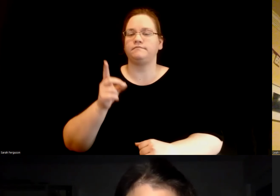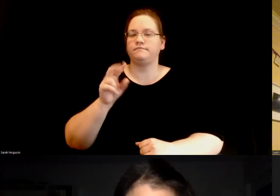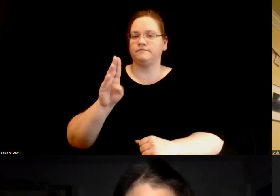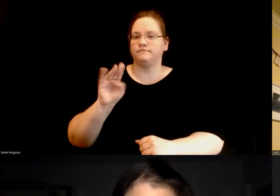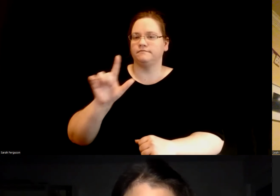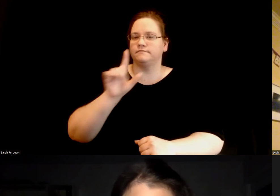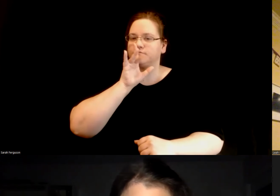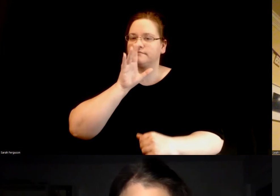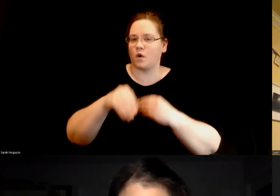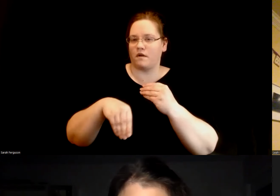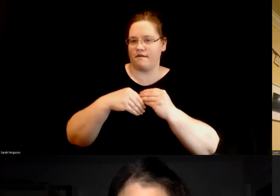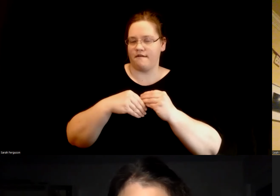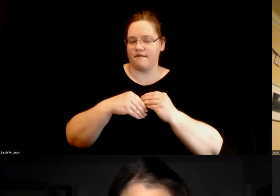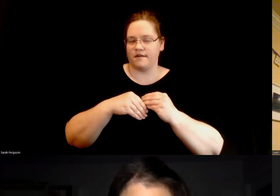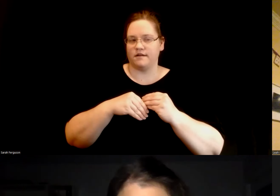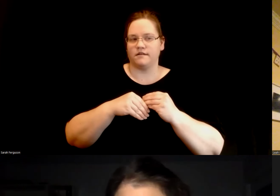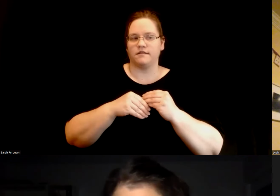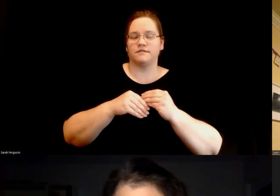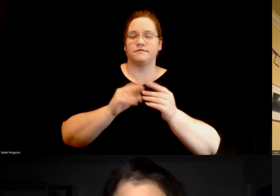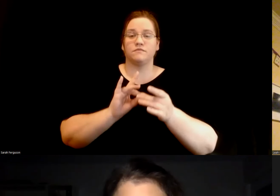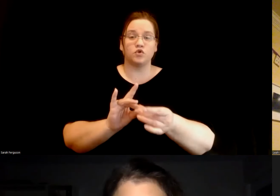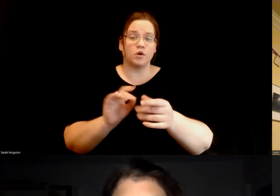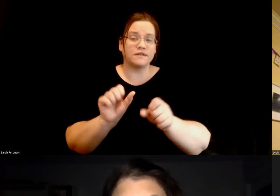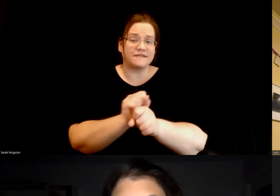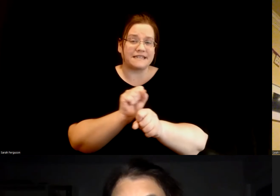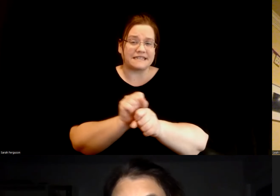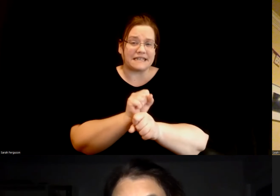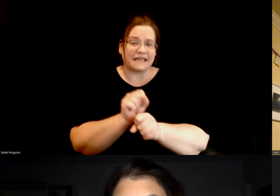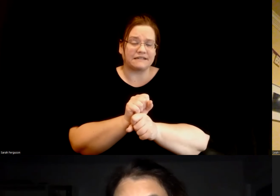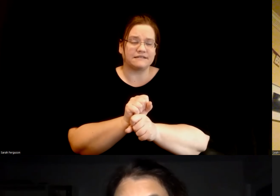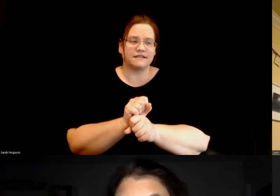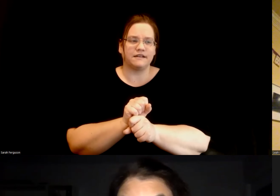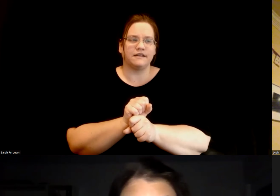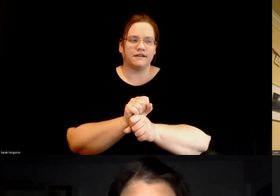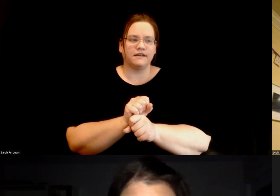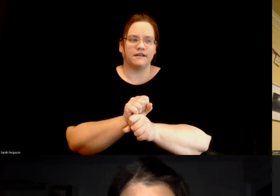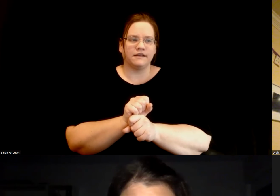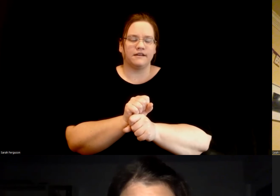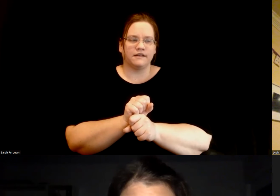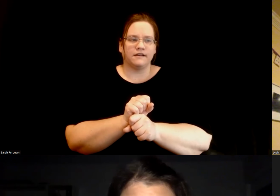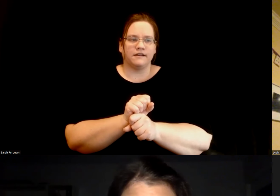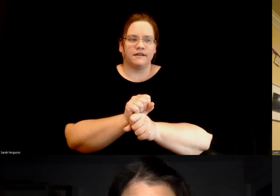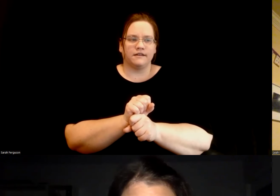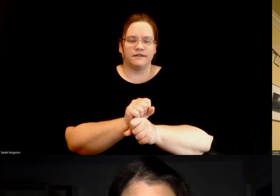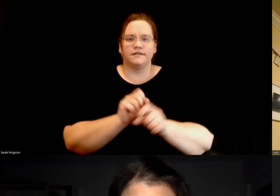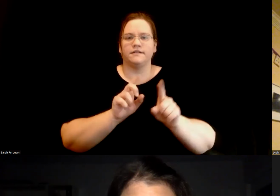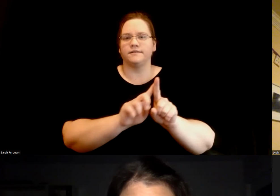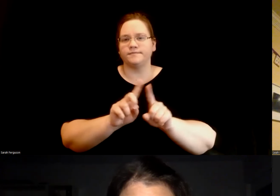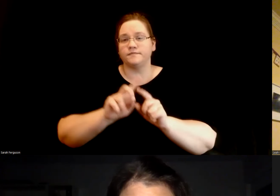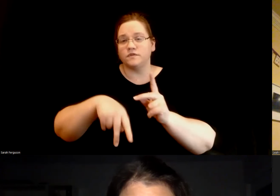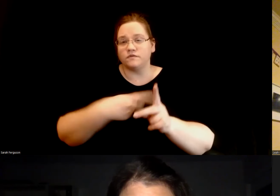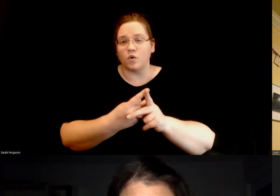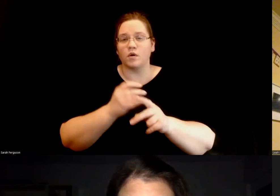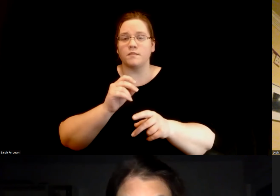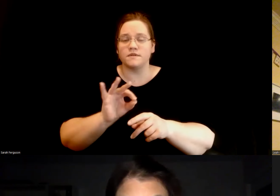to that question in terms of statistics. There are various forms of surveillance, vaccine